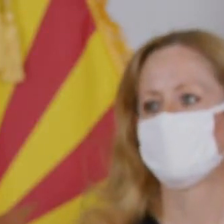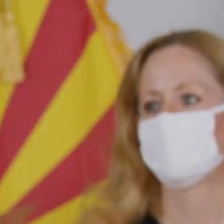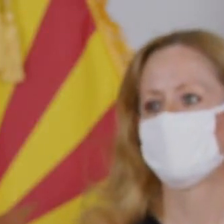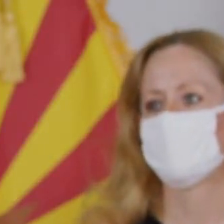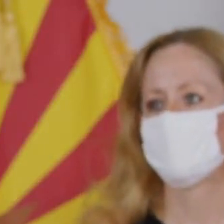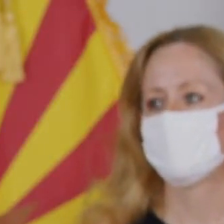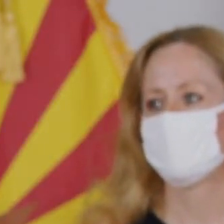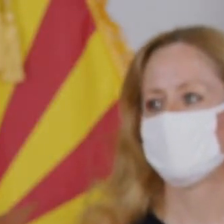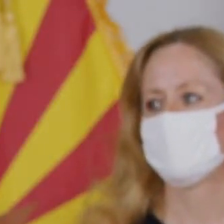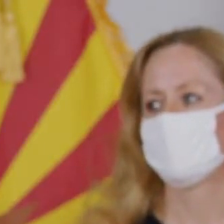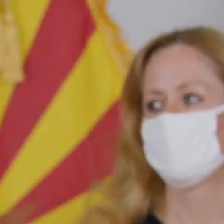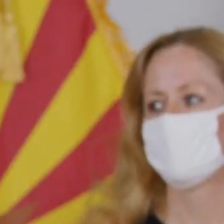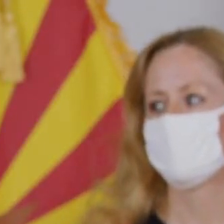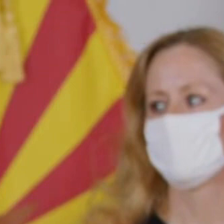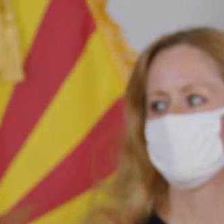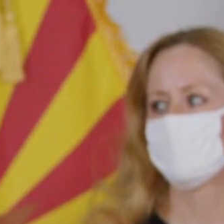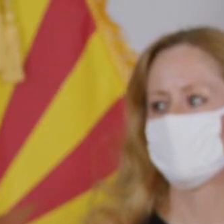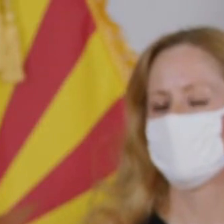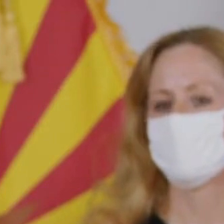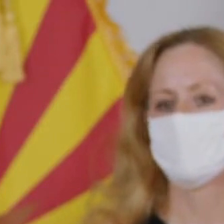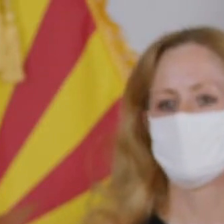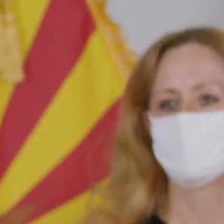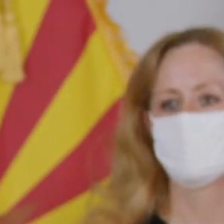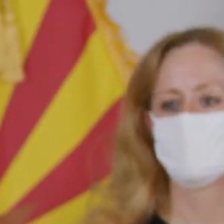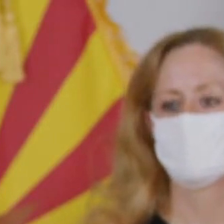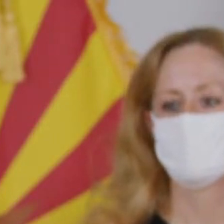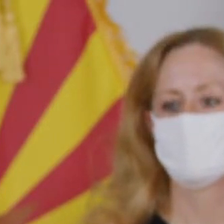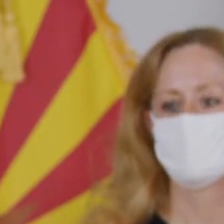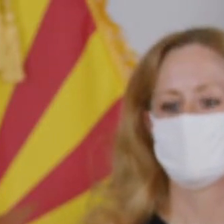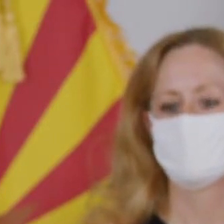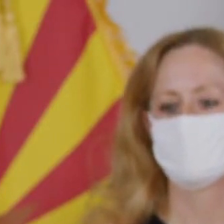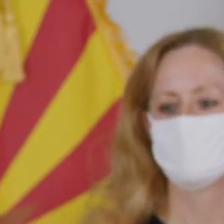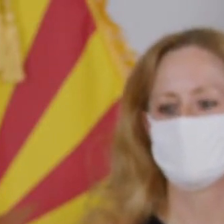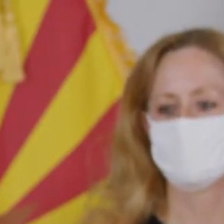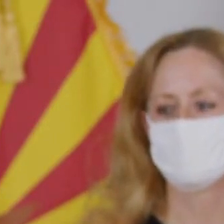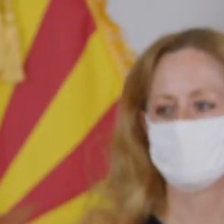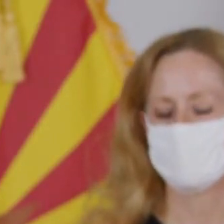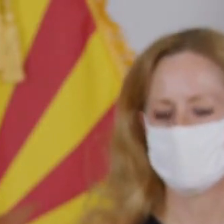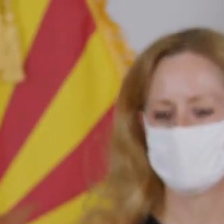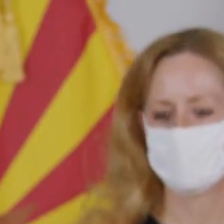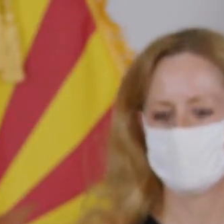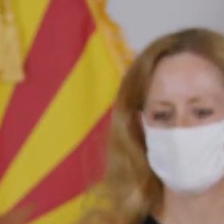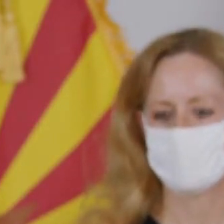de individuos y de comunidades enteras. Muchas gracias.